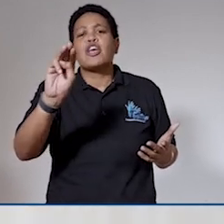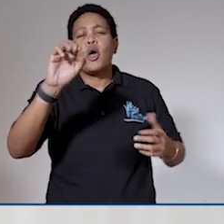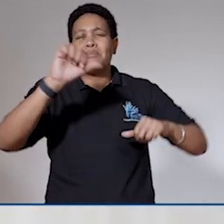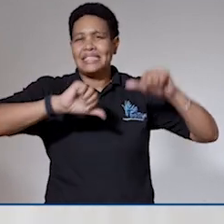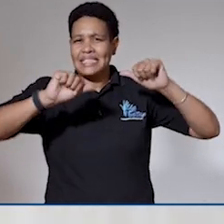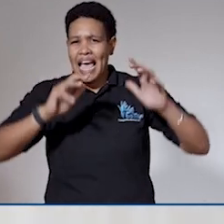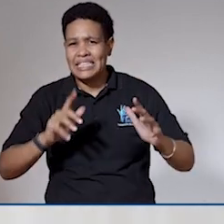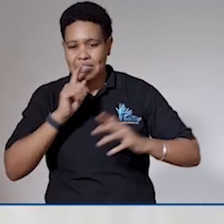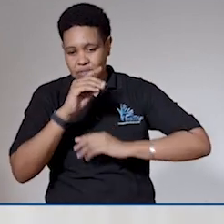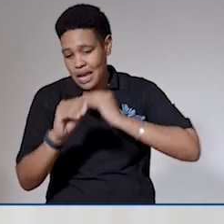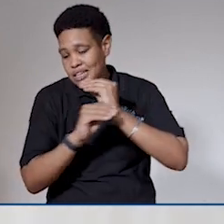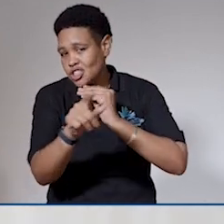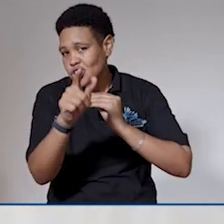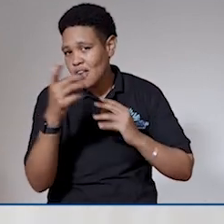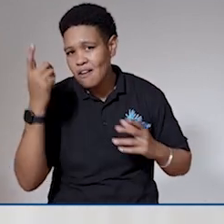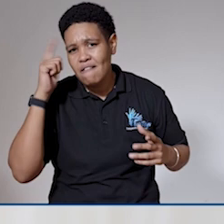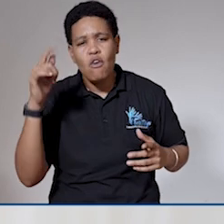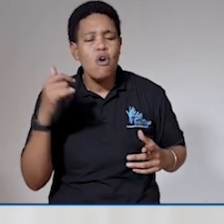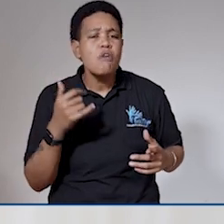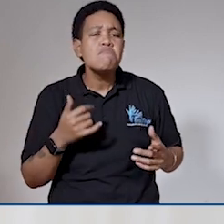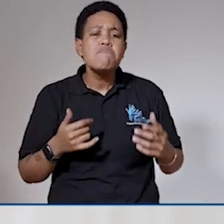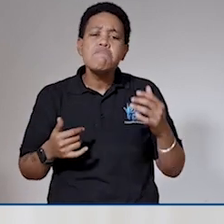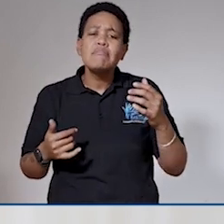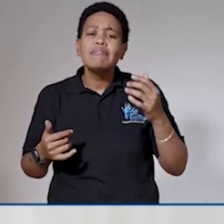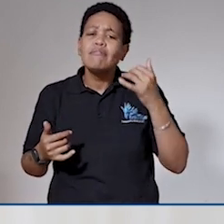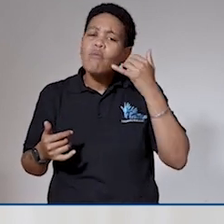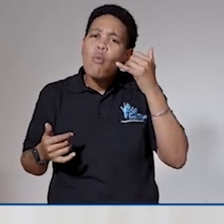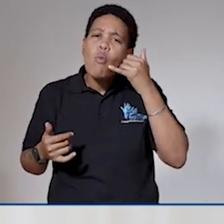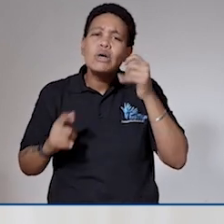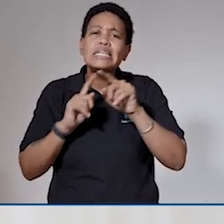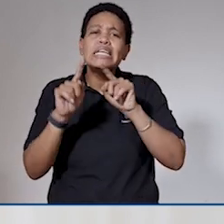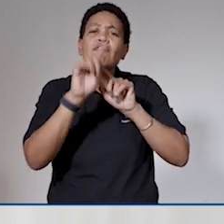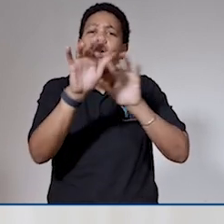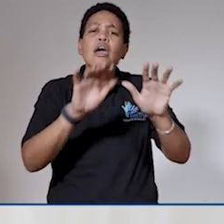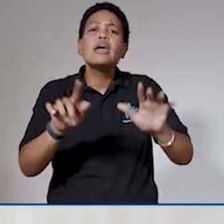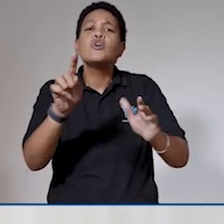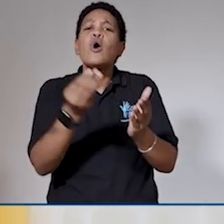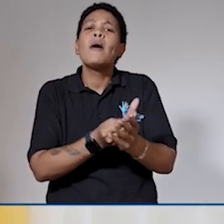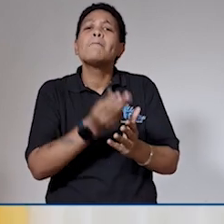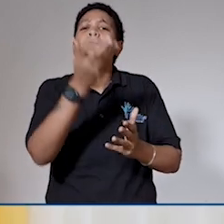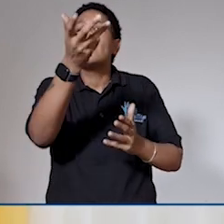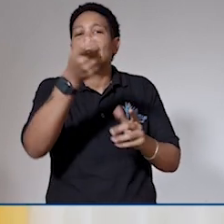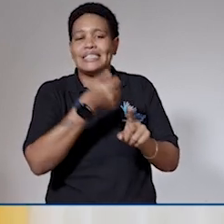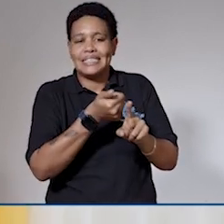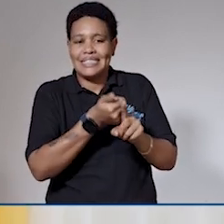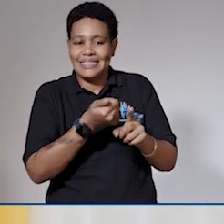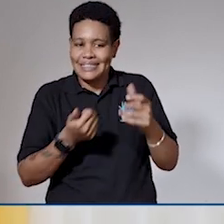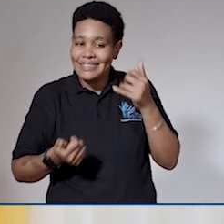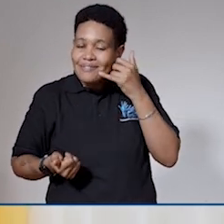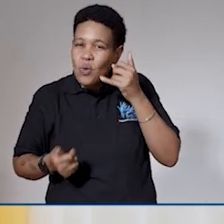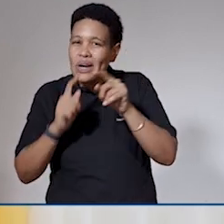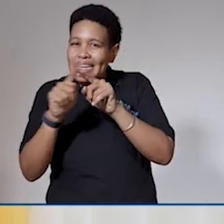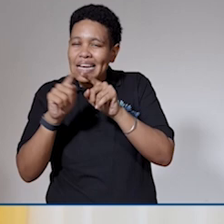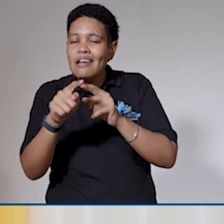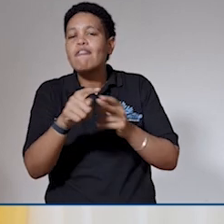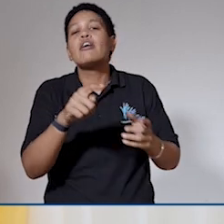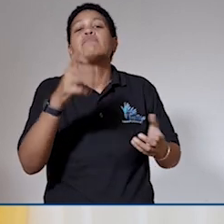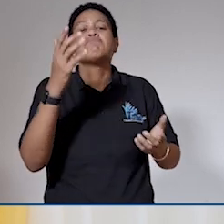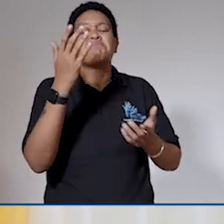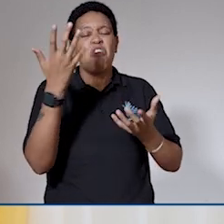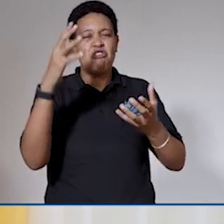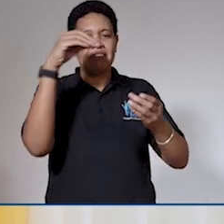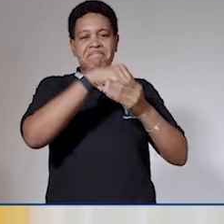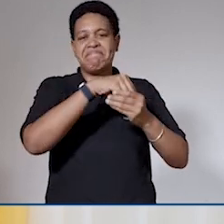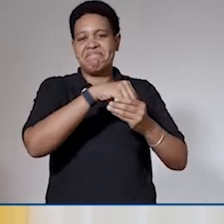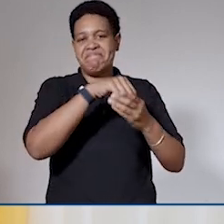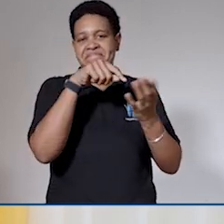the mobile devices, once you purchase the device, the screen reader comes built into the device. So